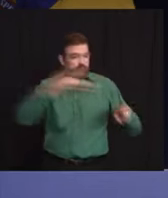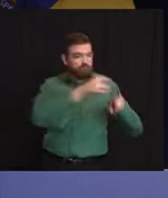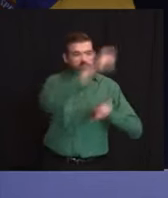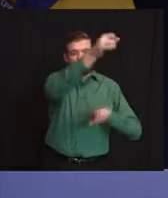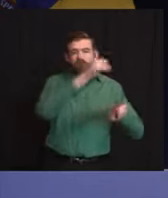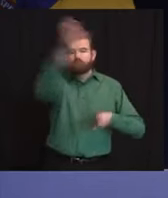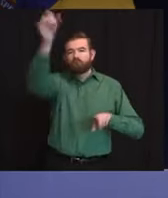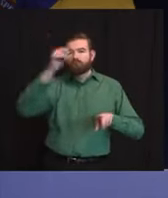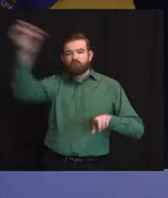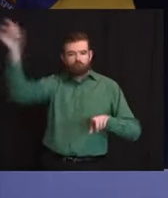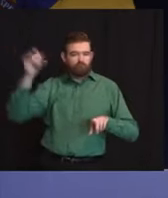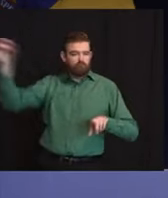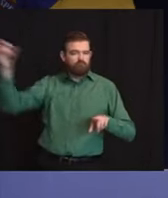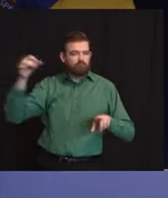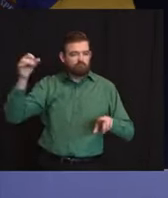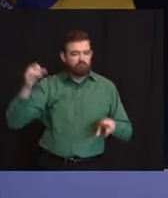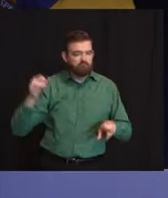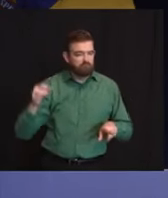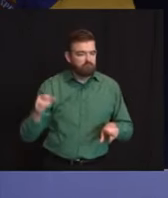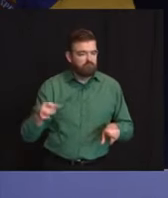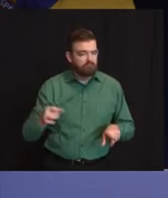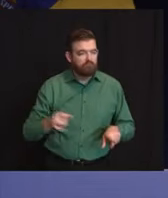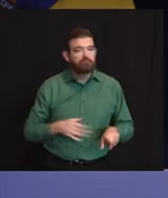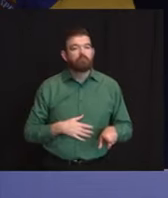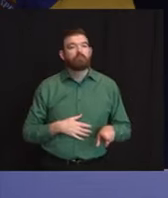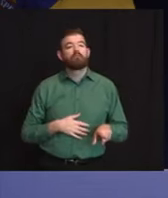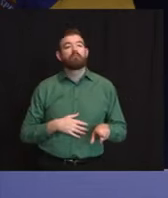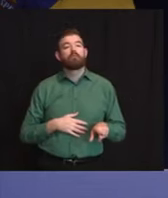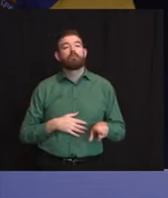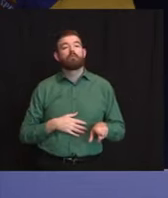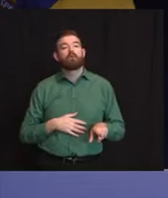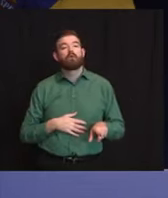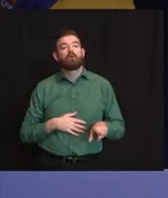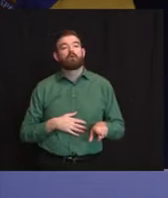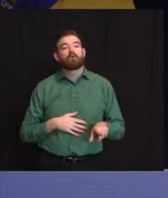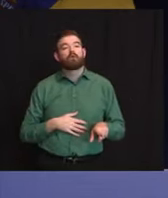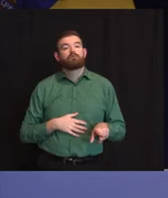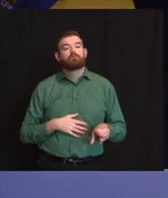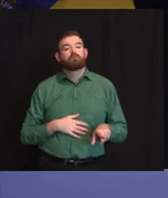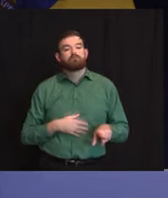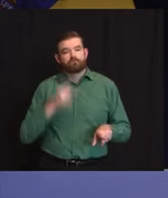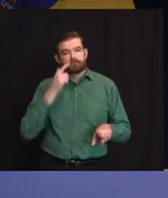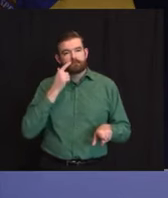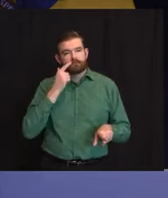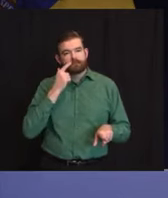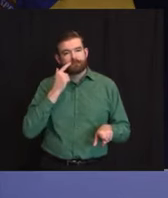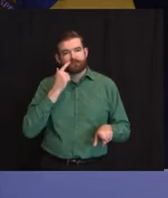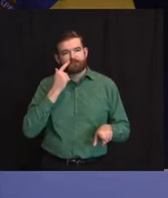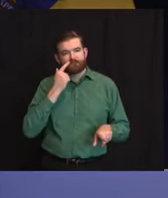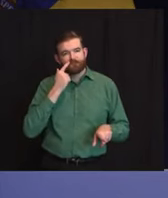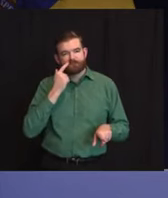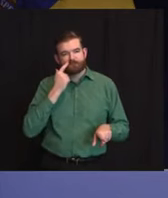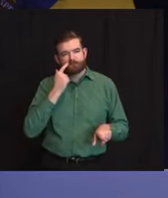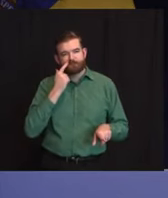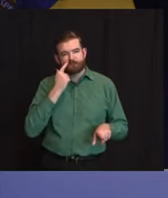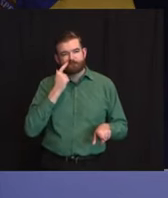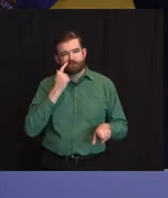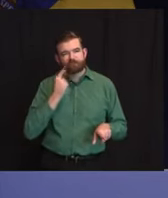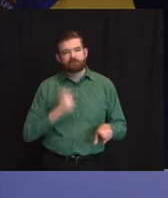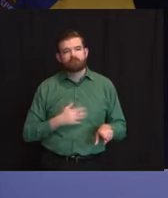right now, and we have some ideas about different populations of individuals that might want to do